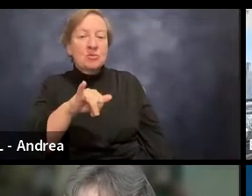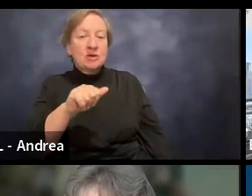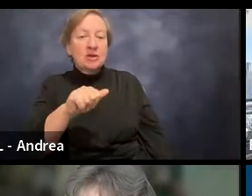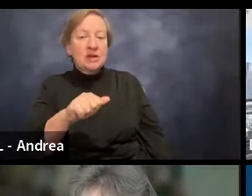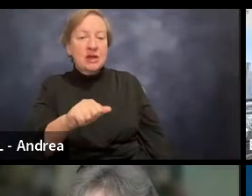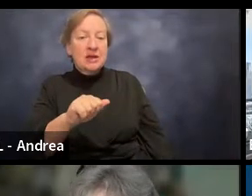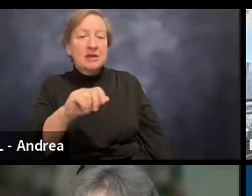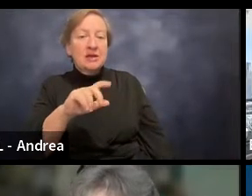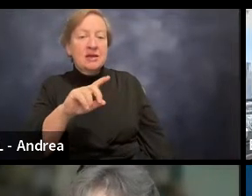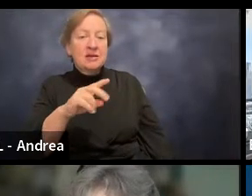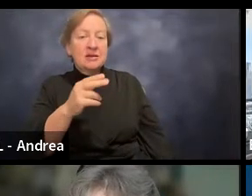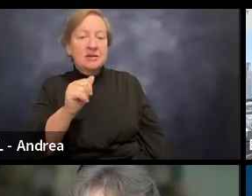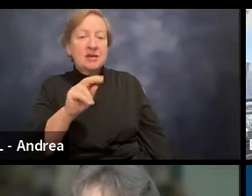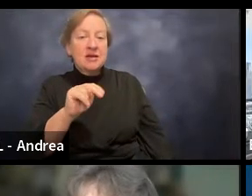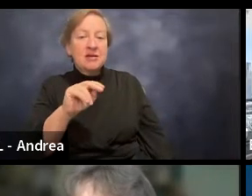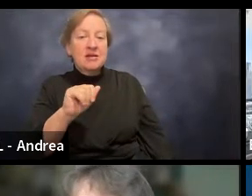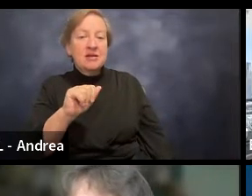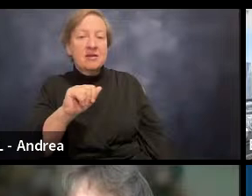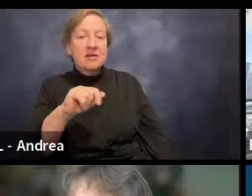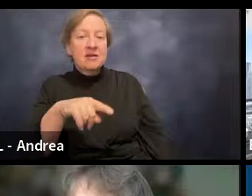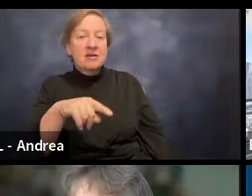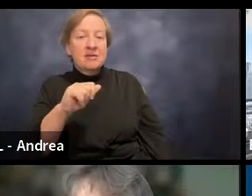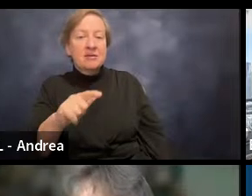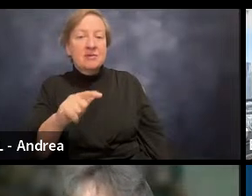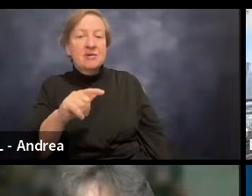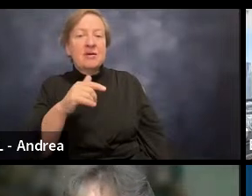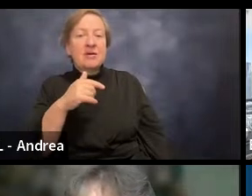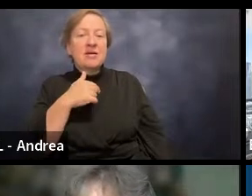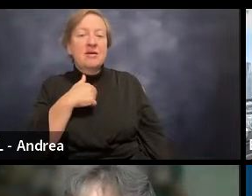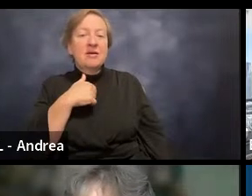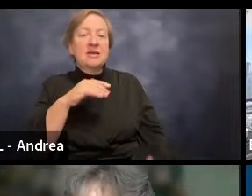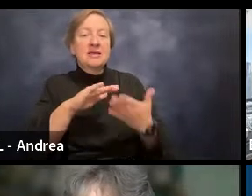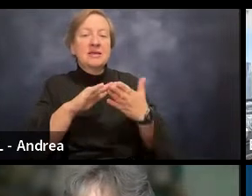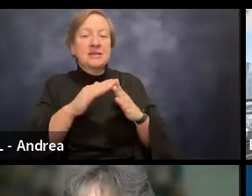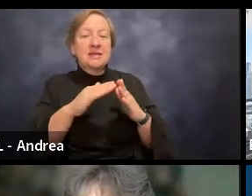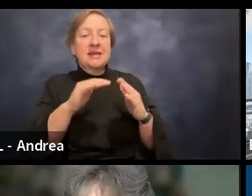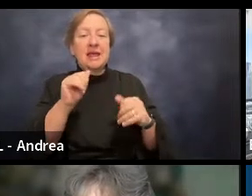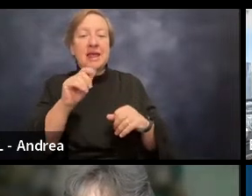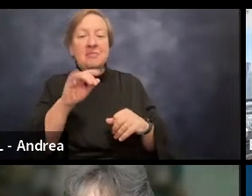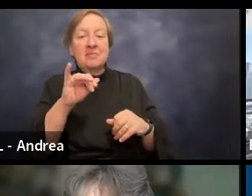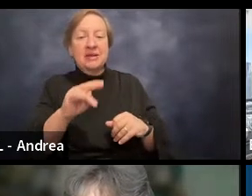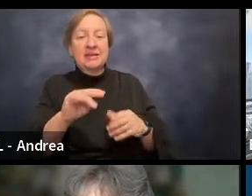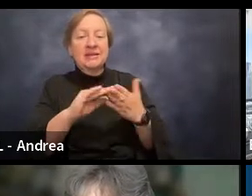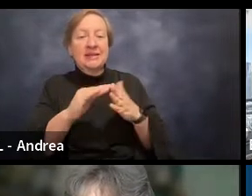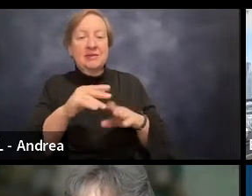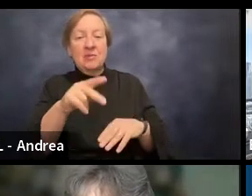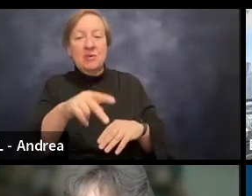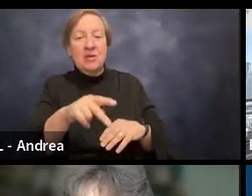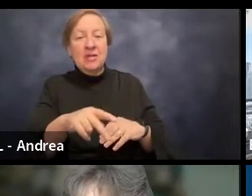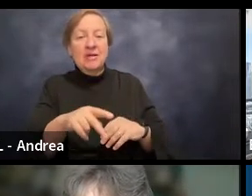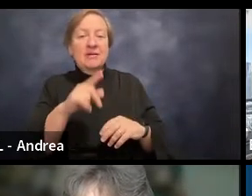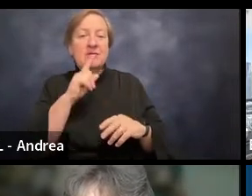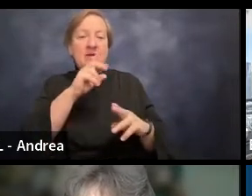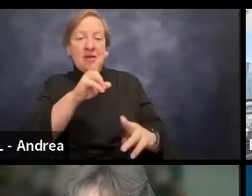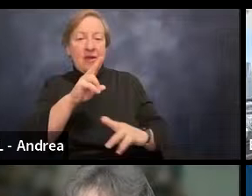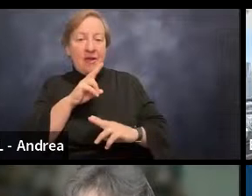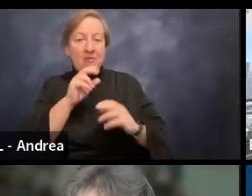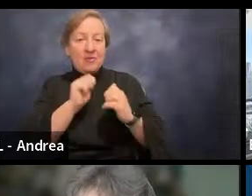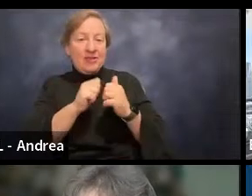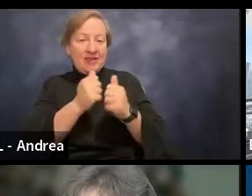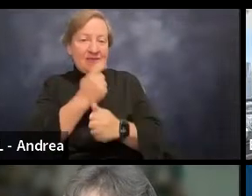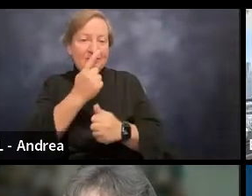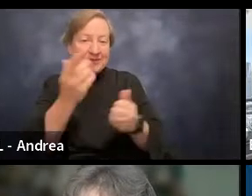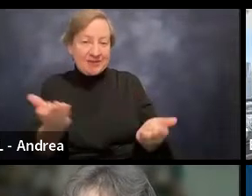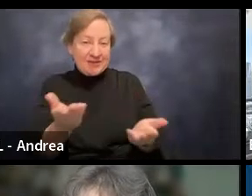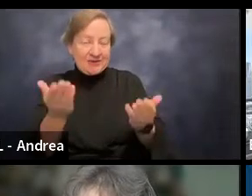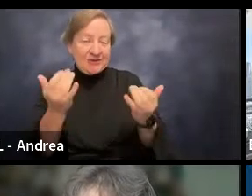the new interim Deputy City Administrator for the City of Portland and the Public Works Service area. It is an honor to be with everyone here